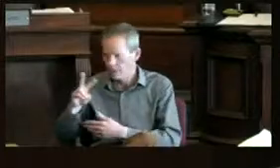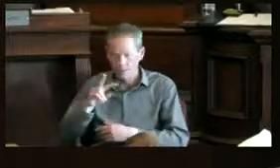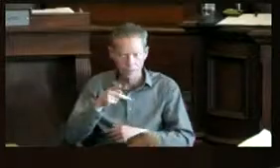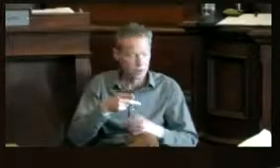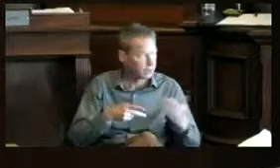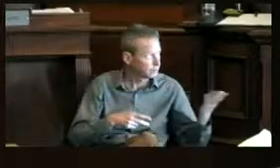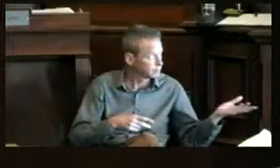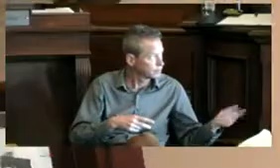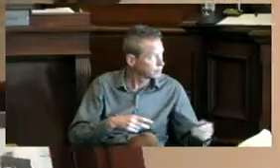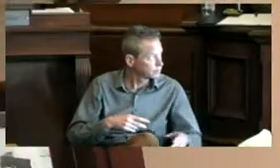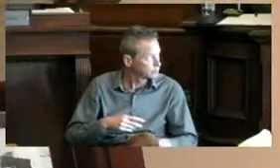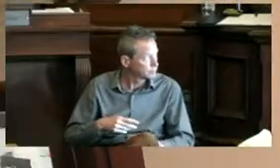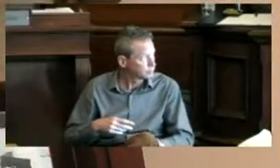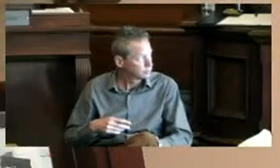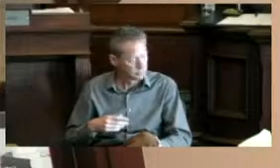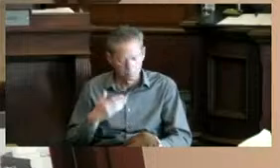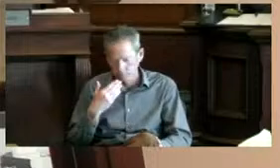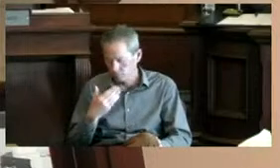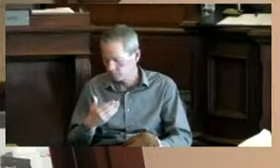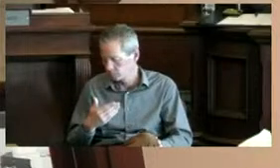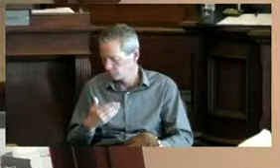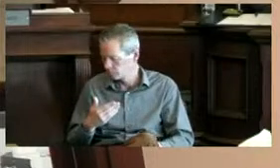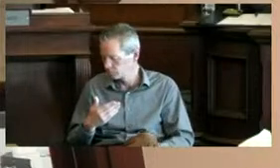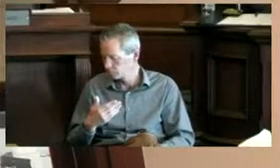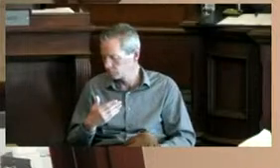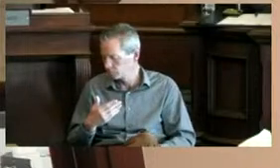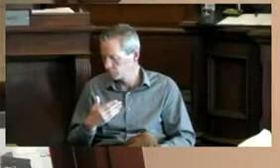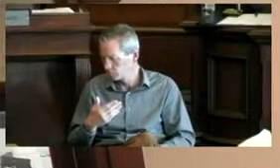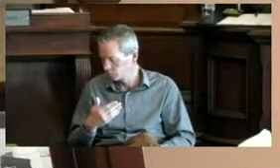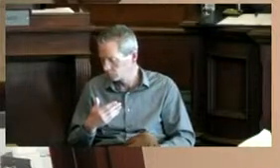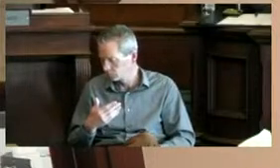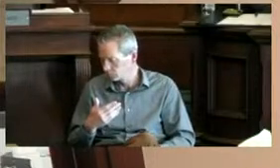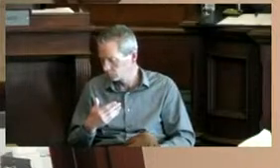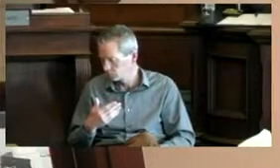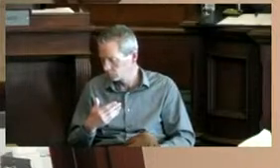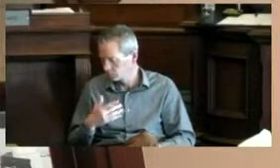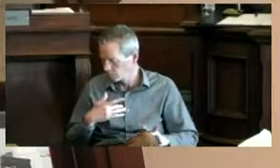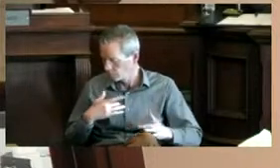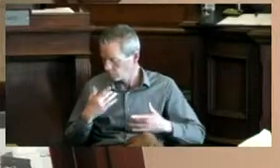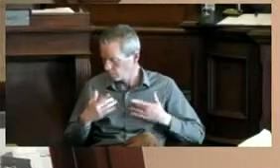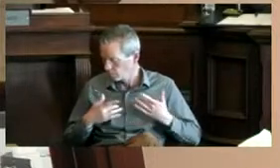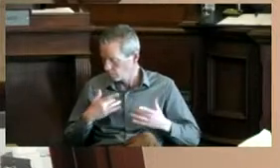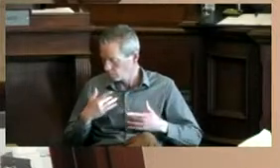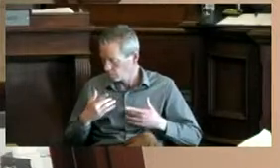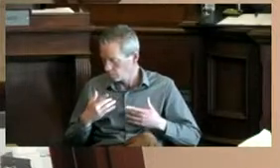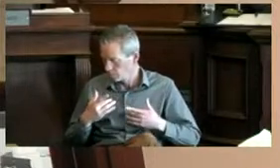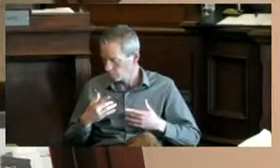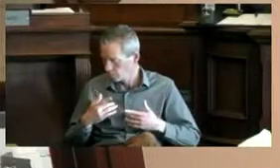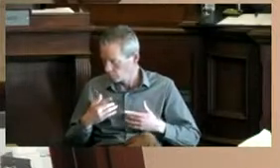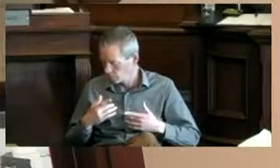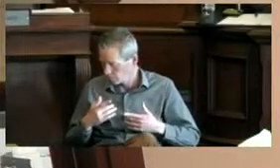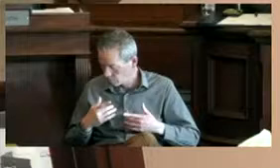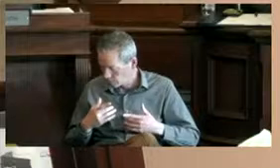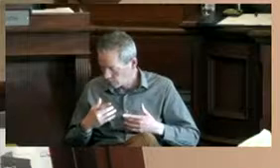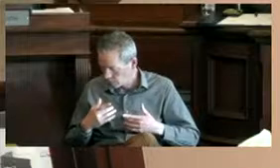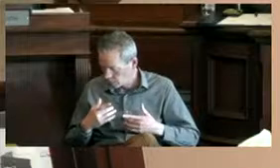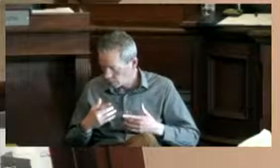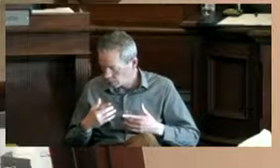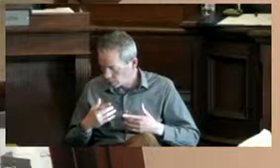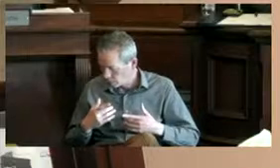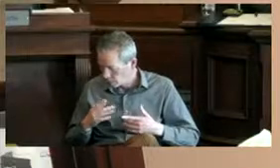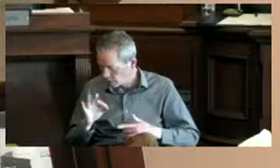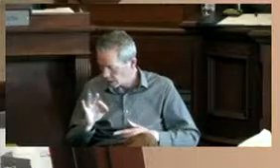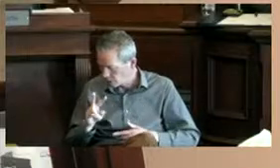and then Councilmember Smith. Thank you, Chair Patterson. I'm just excited about, and I'll just put out here, introductory number 92